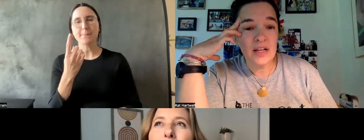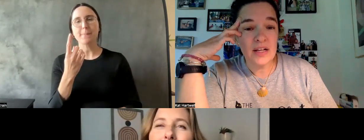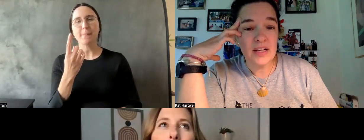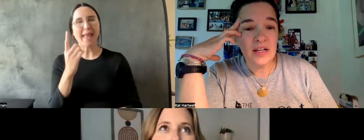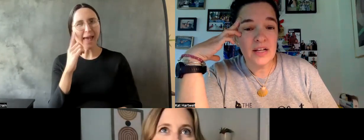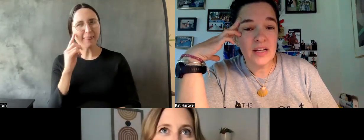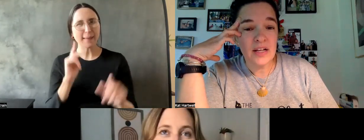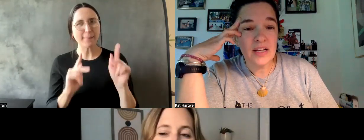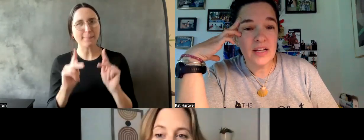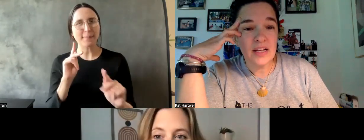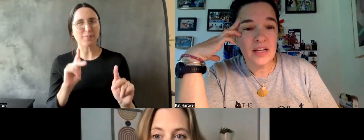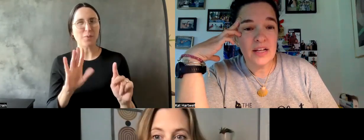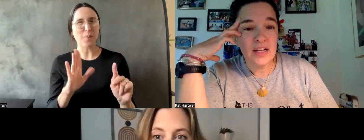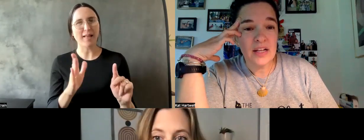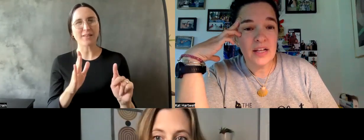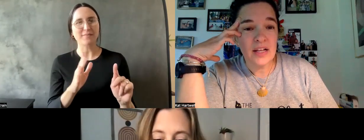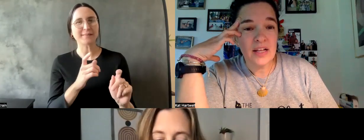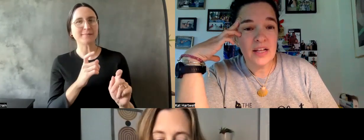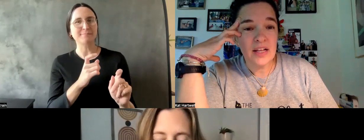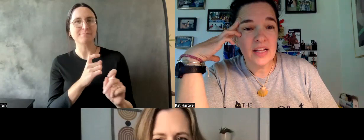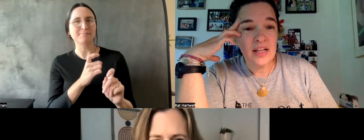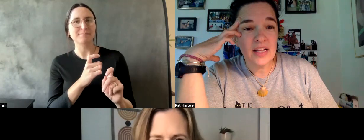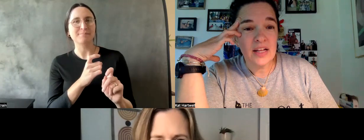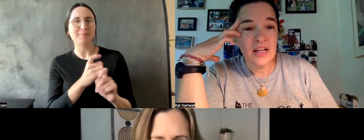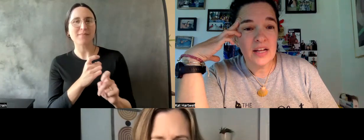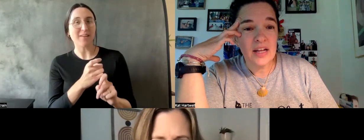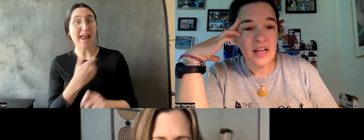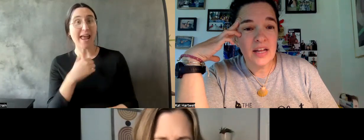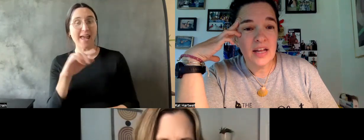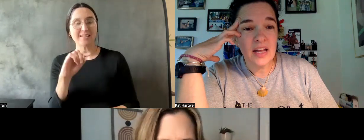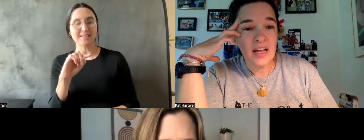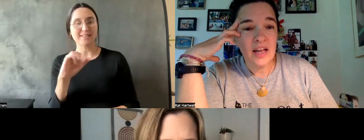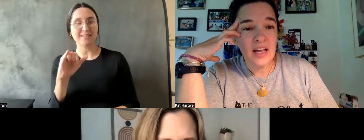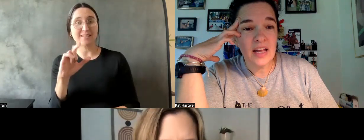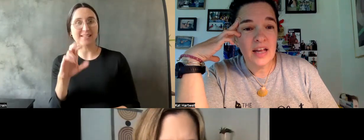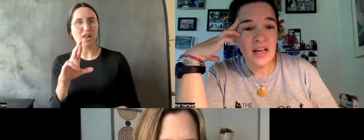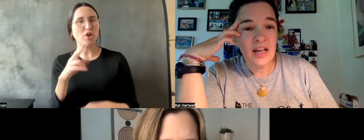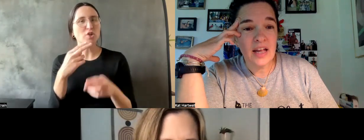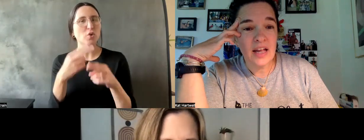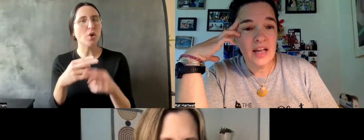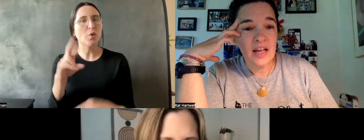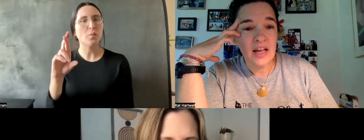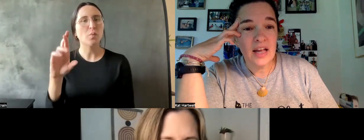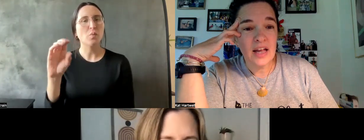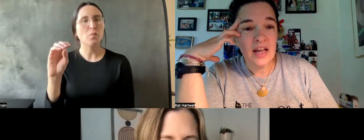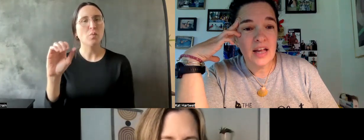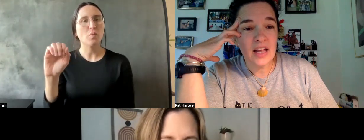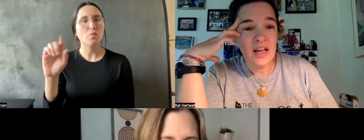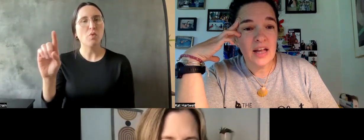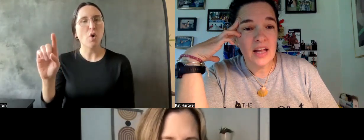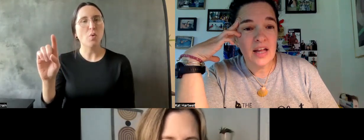think people like always make fun of it, and it has Tyler in it. It's the Roadhouse something. What is that movie?